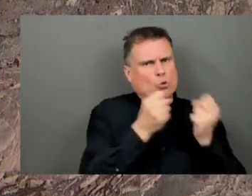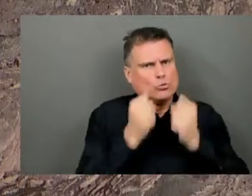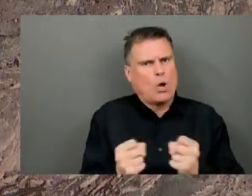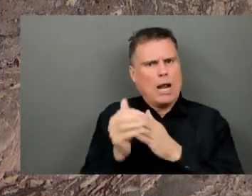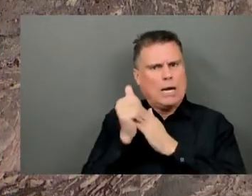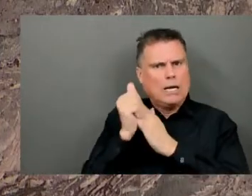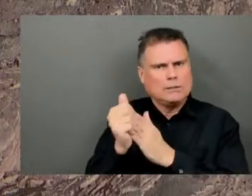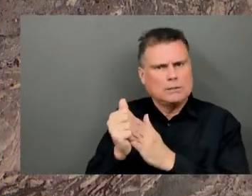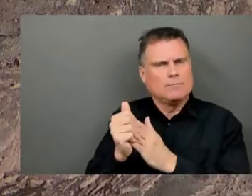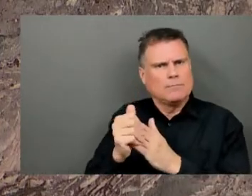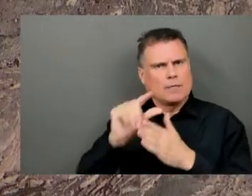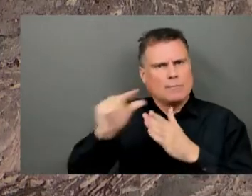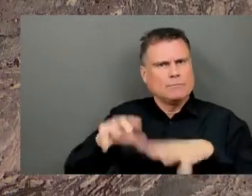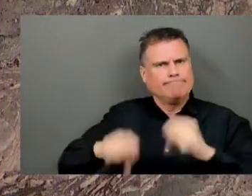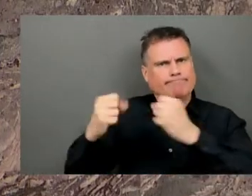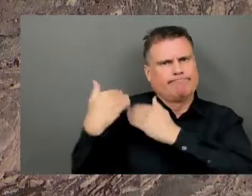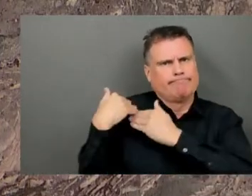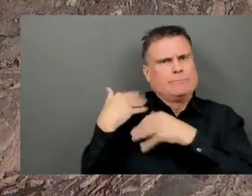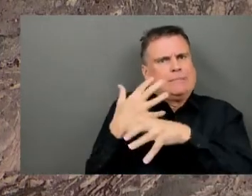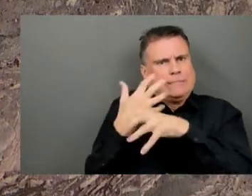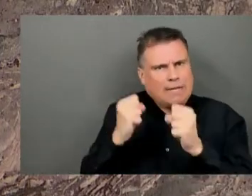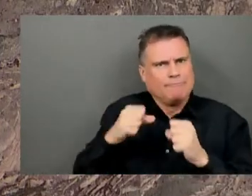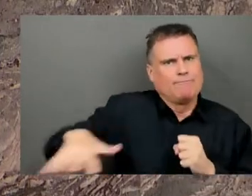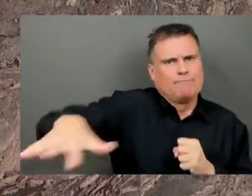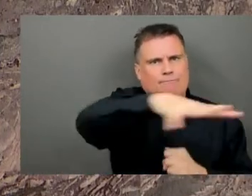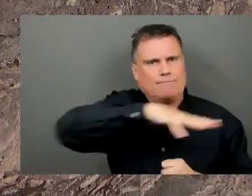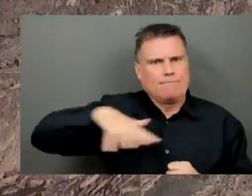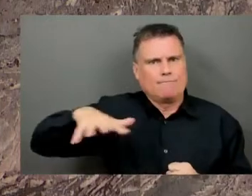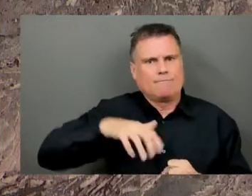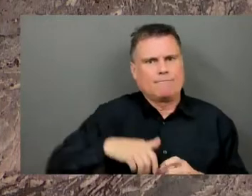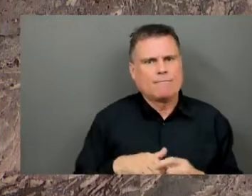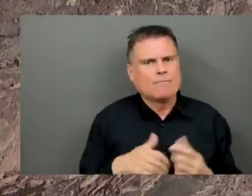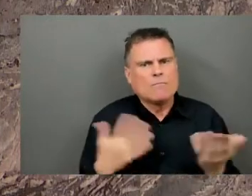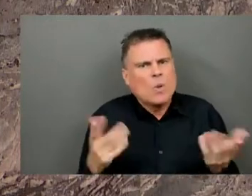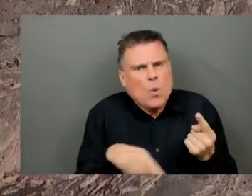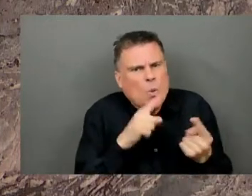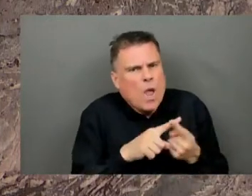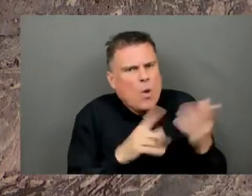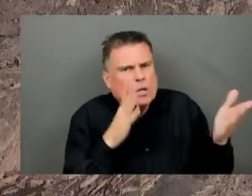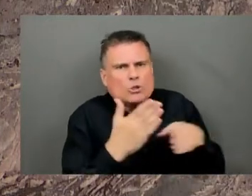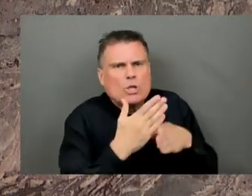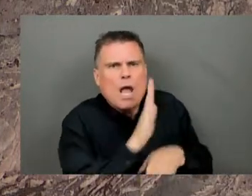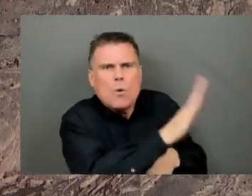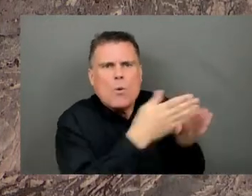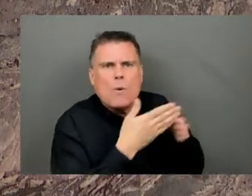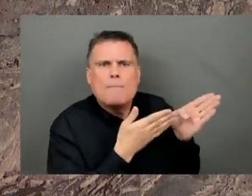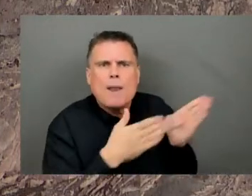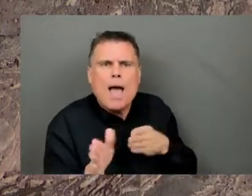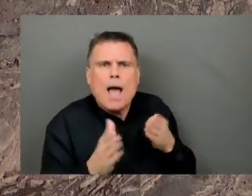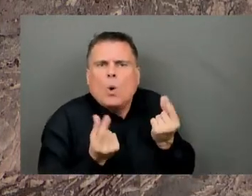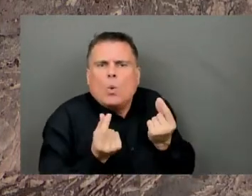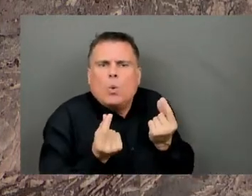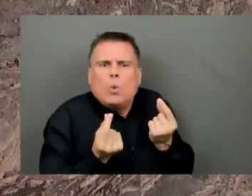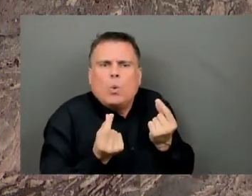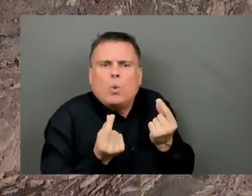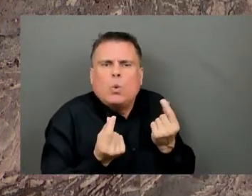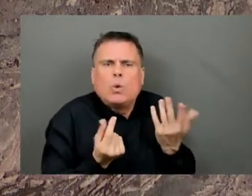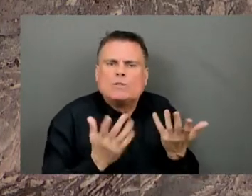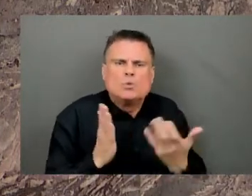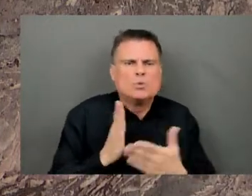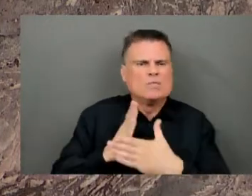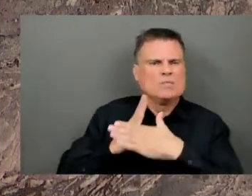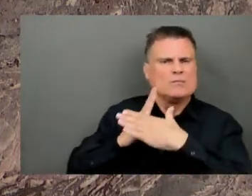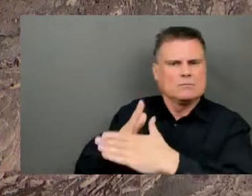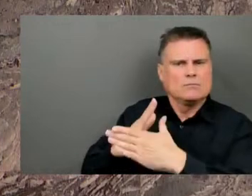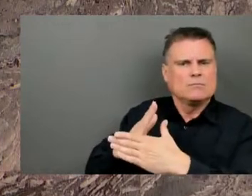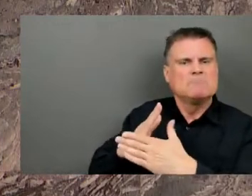leadership and share their plan to address anti-Semitism in our schools, in post-secondary education institutions, and in the BC